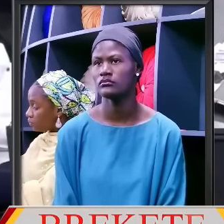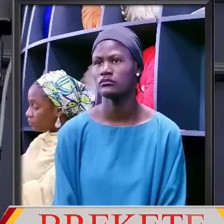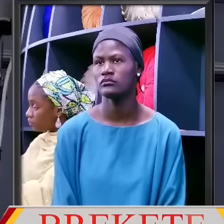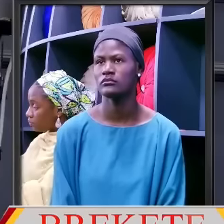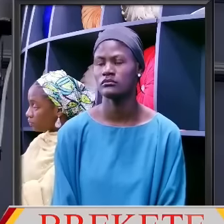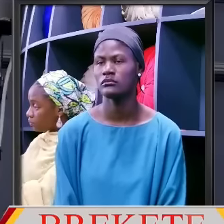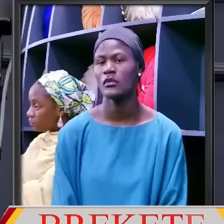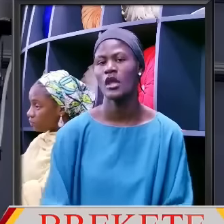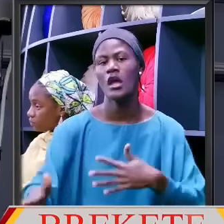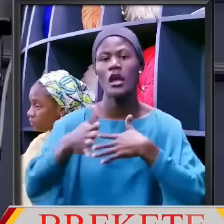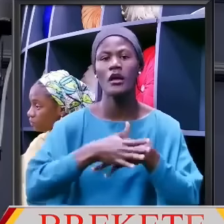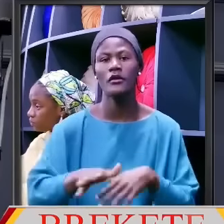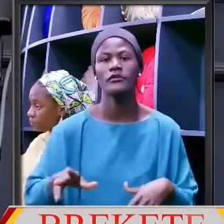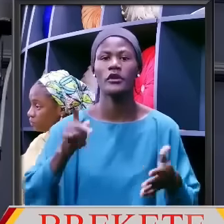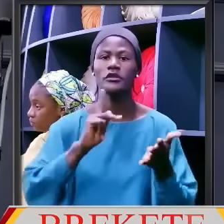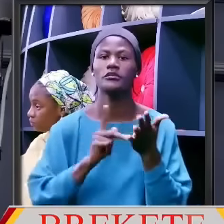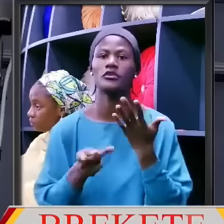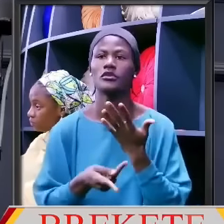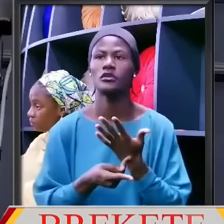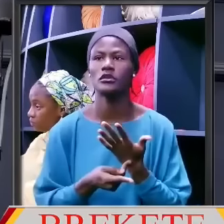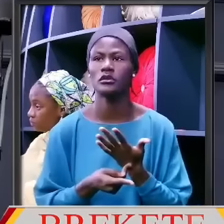on air. After the program.